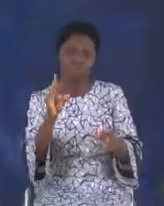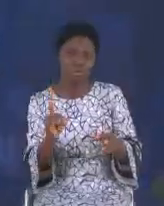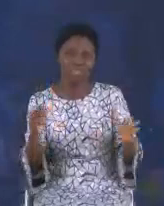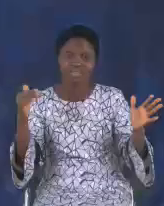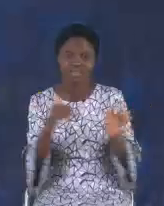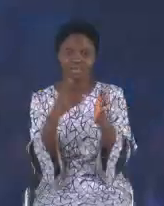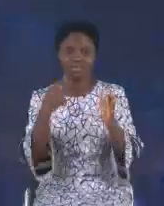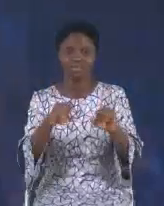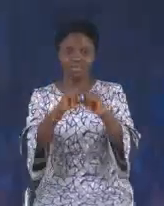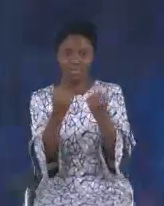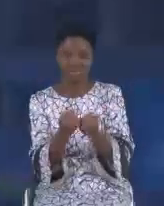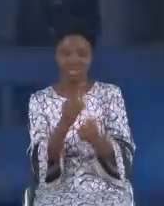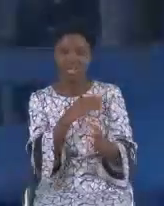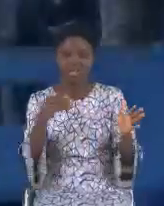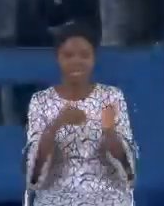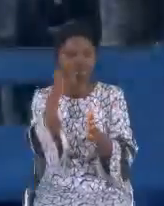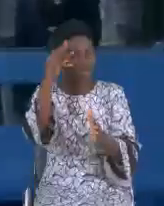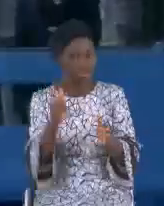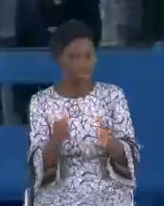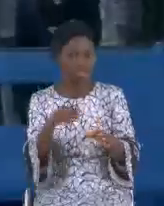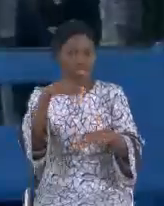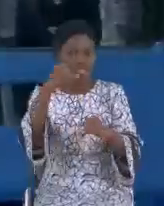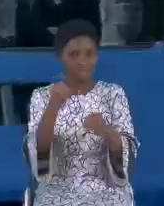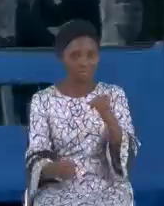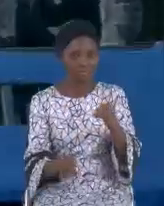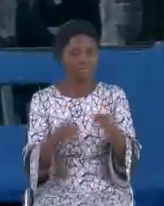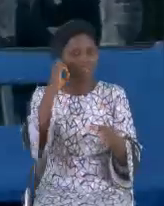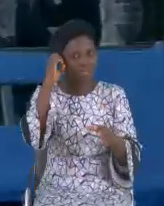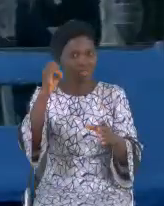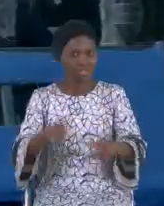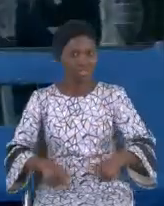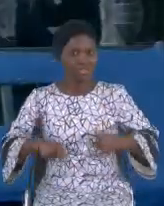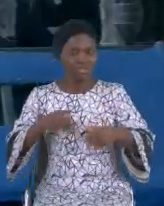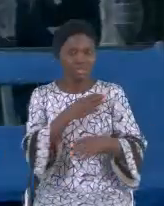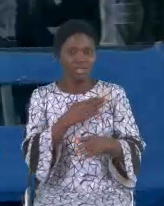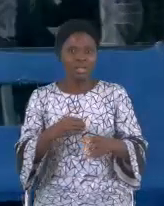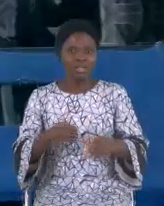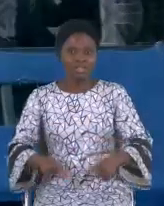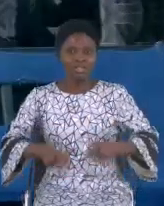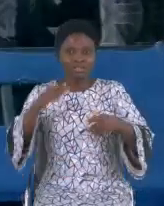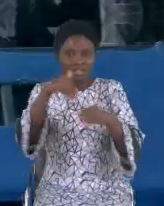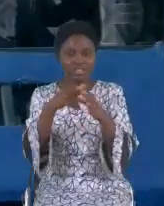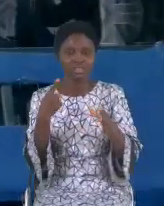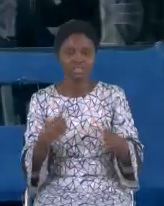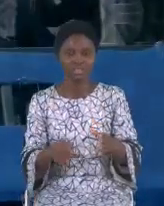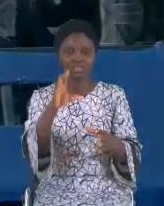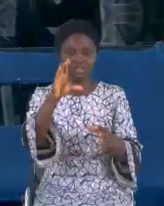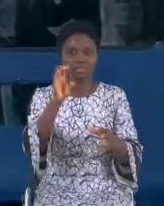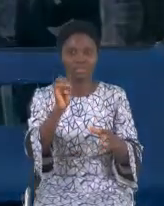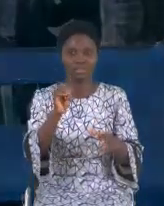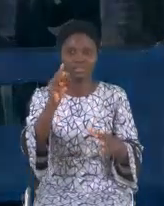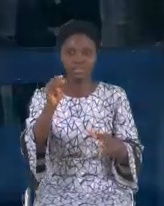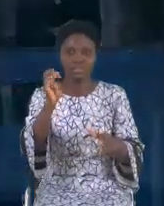he lived and dwelt in the tombs, in the cemetery. And then we're